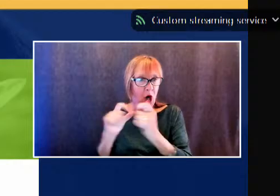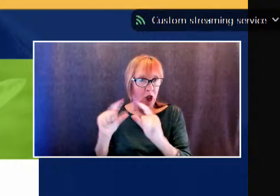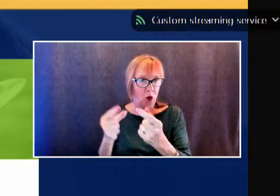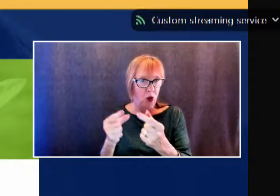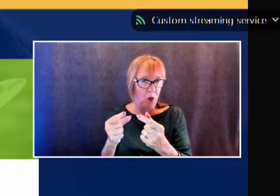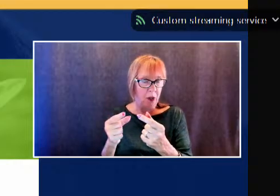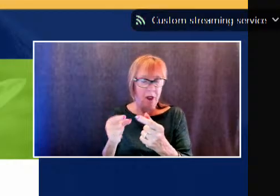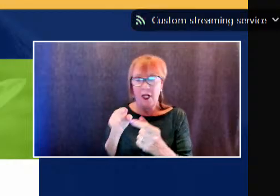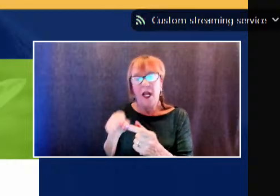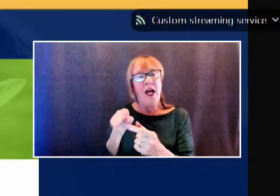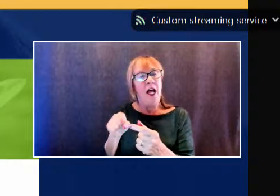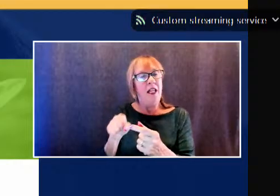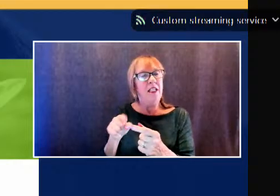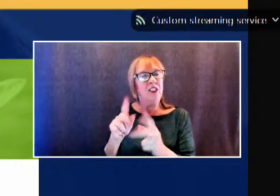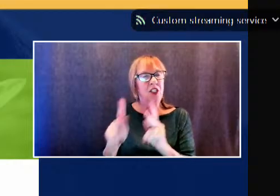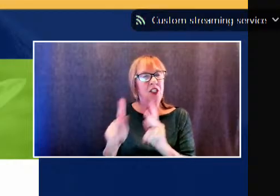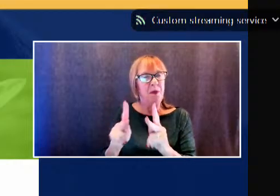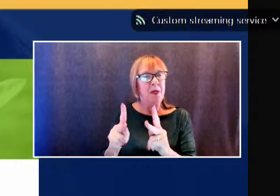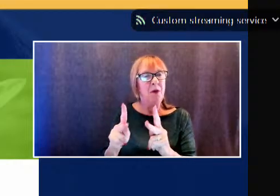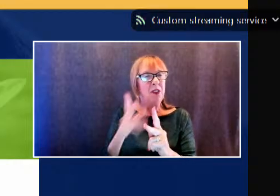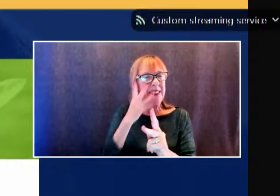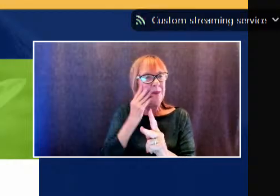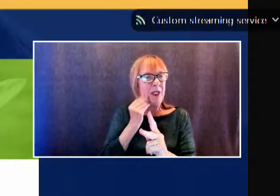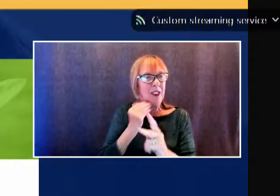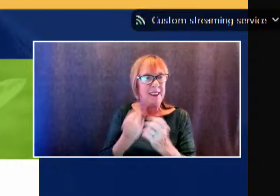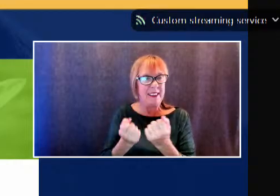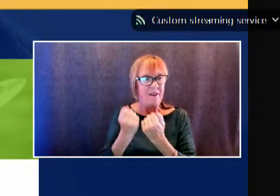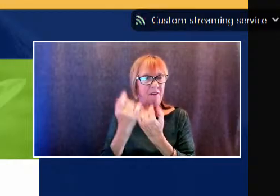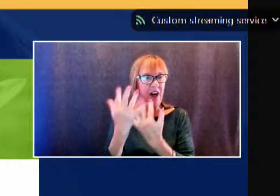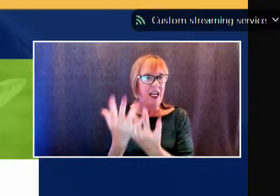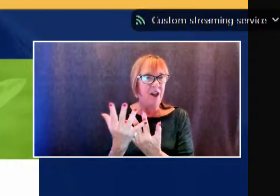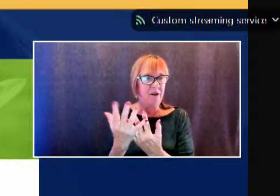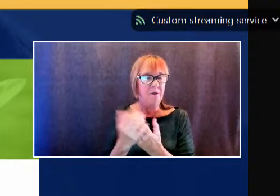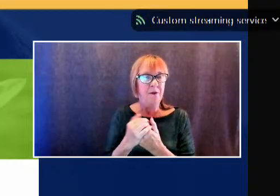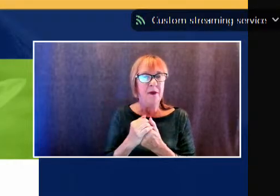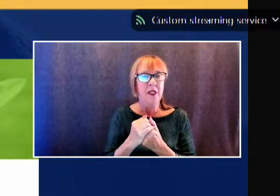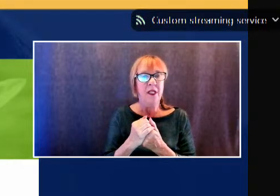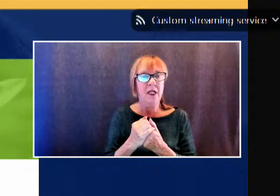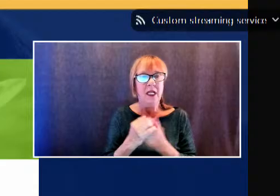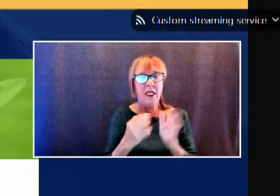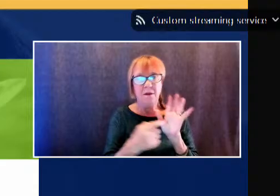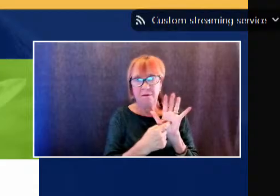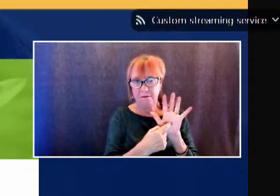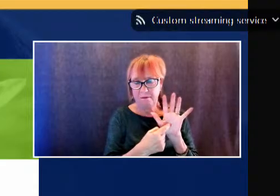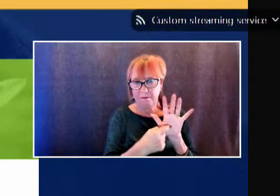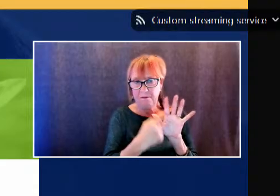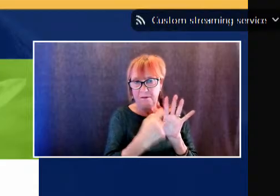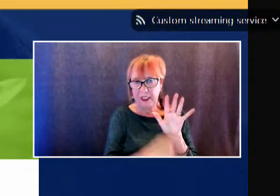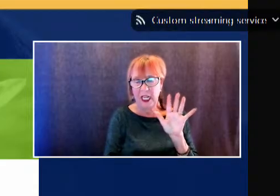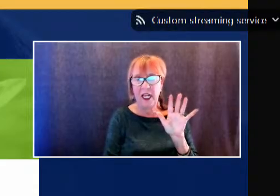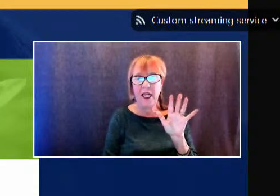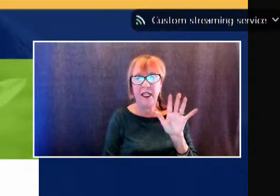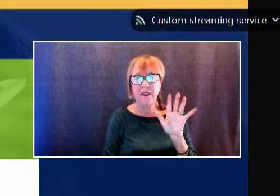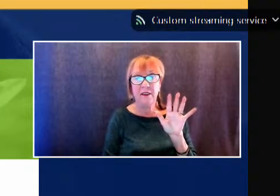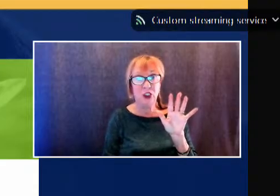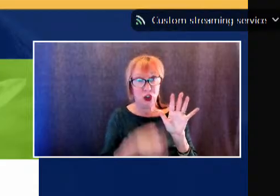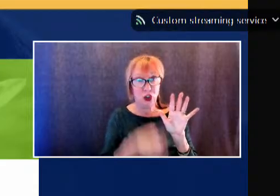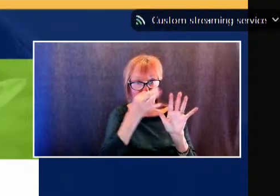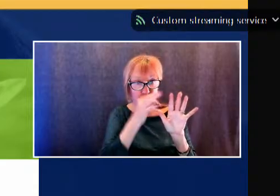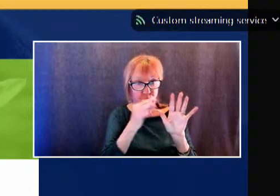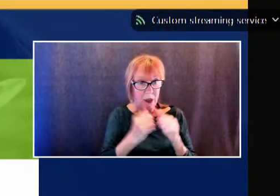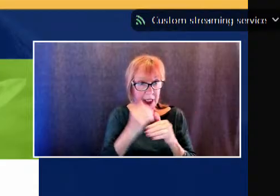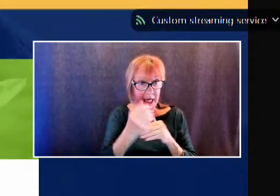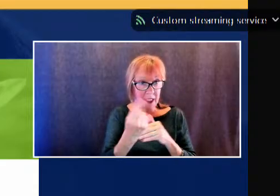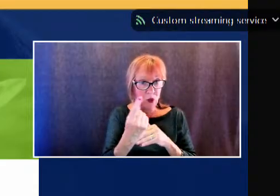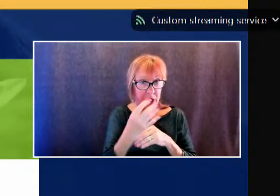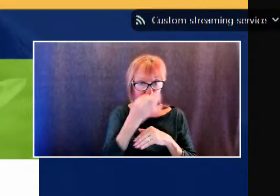are impacted by the Eaton fire. As you can see, here are the dates. The next one's in a couple of days.